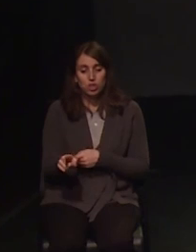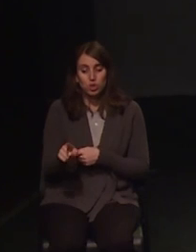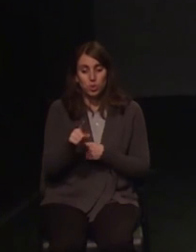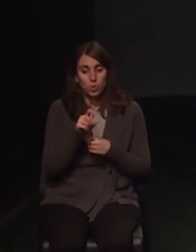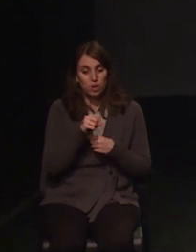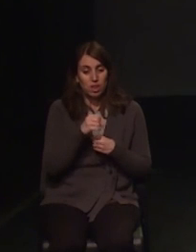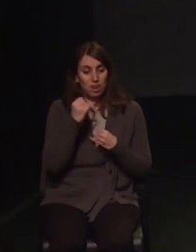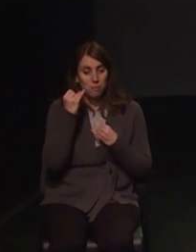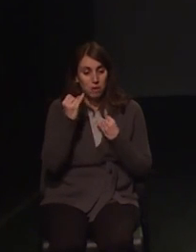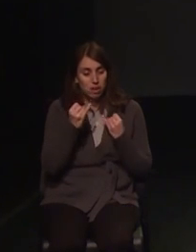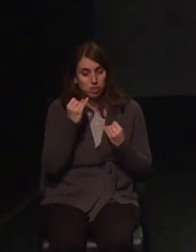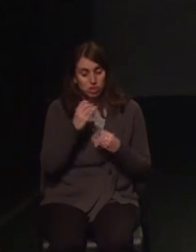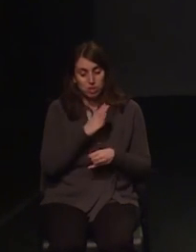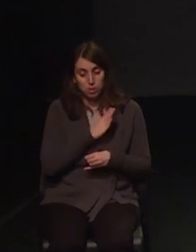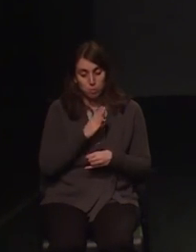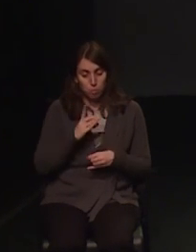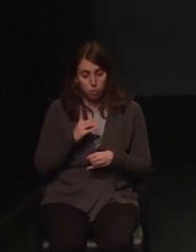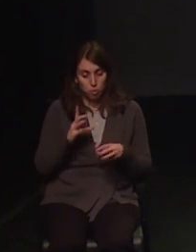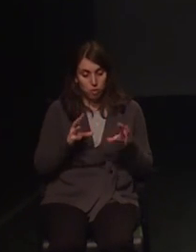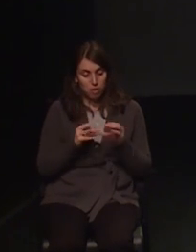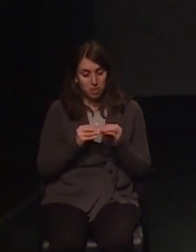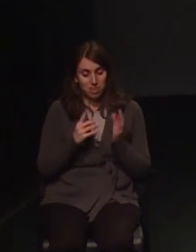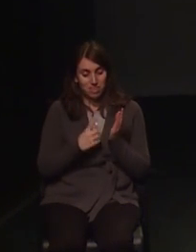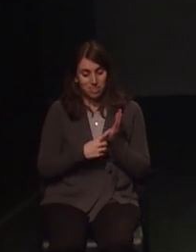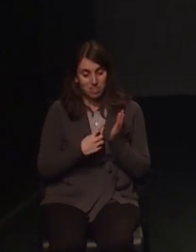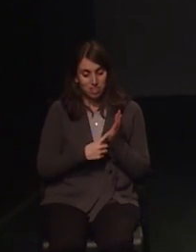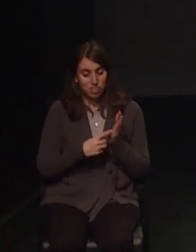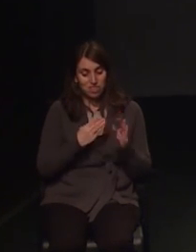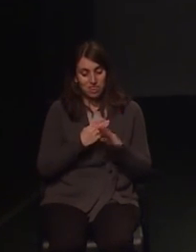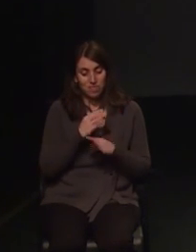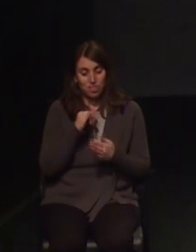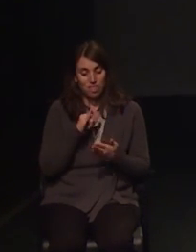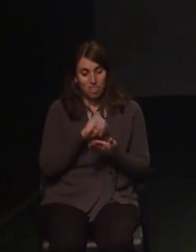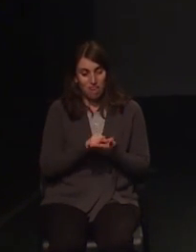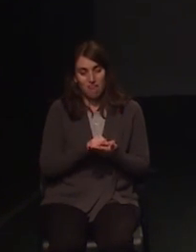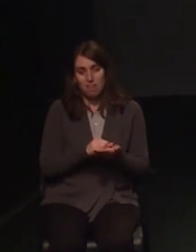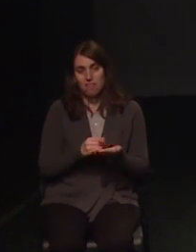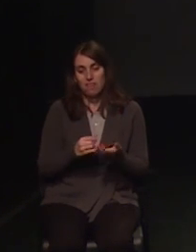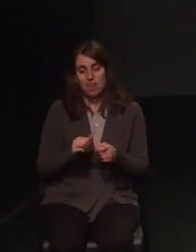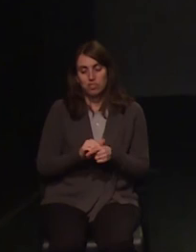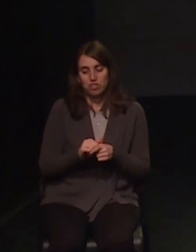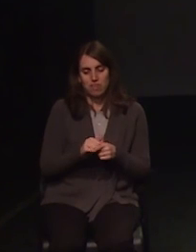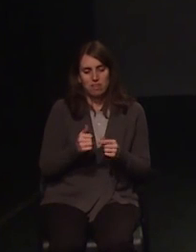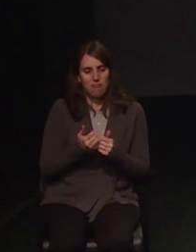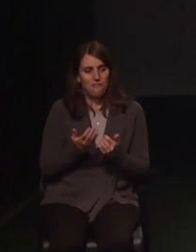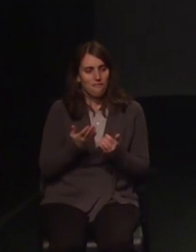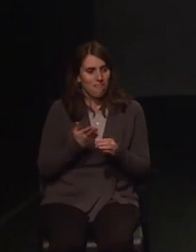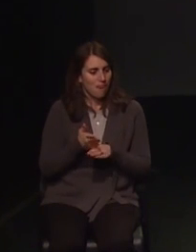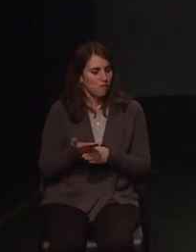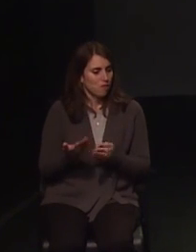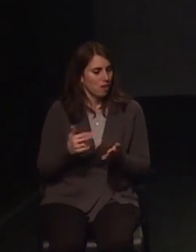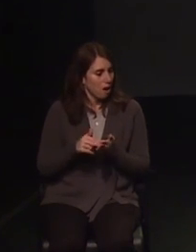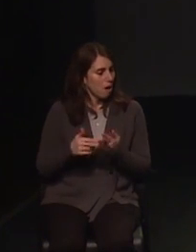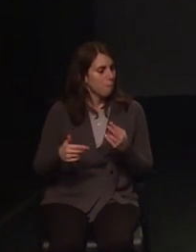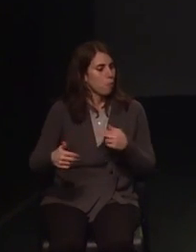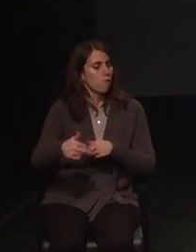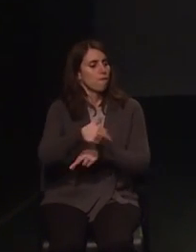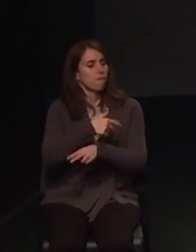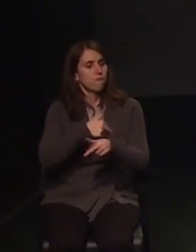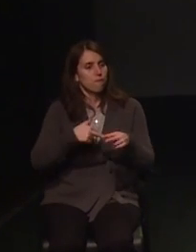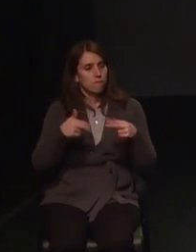meeting discussions after that particular exercise, after they moved and it sort of embodied all this, were very